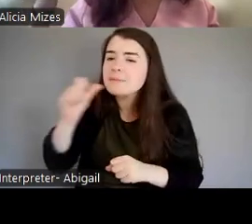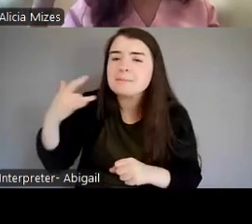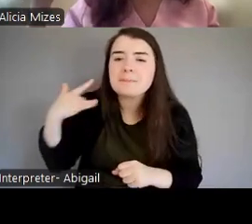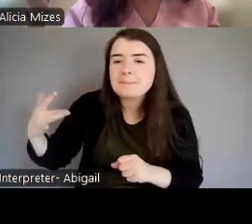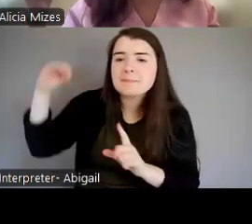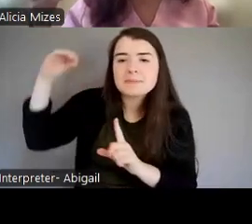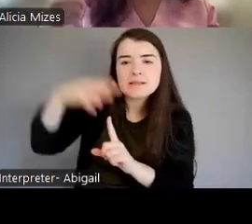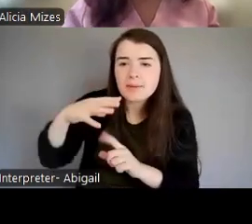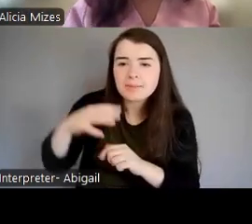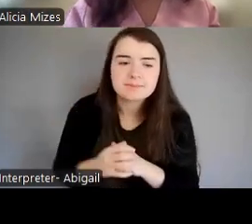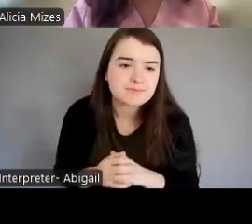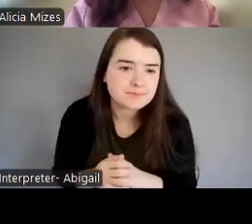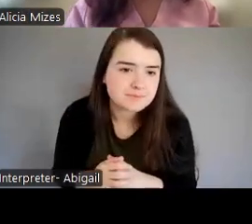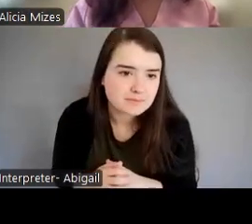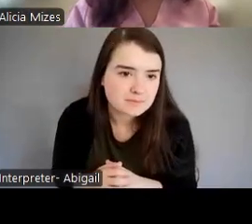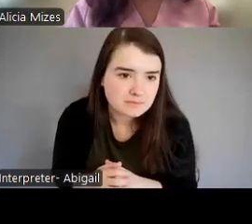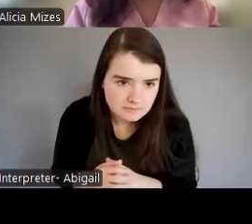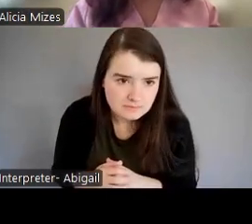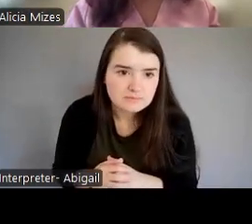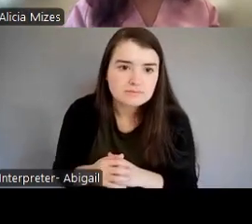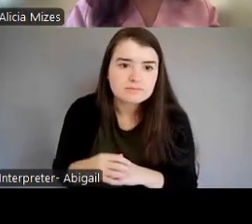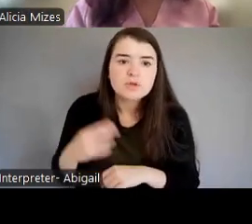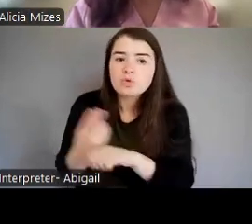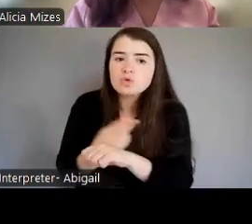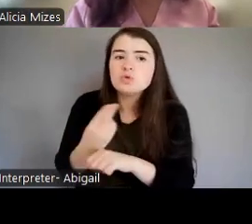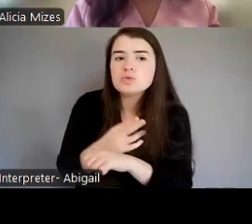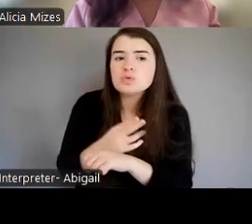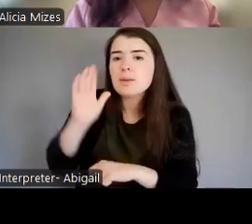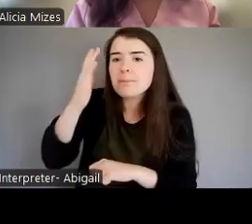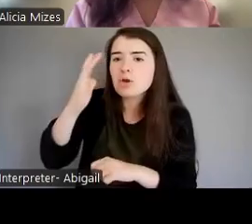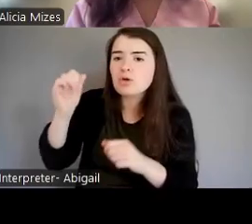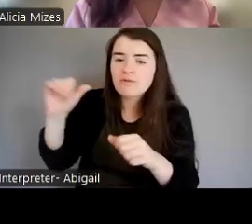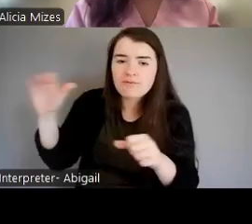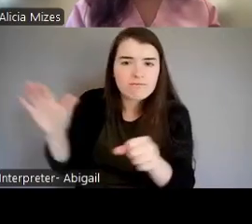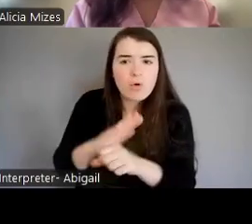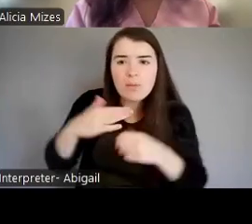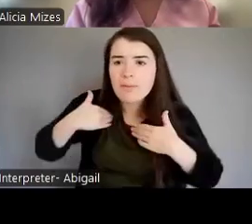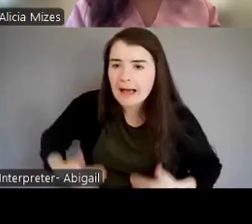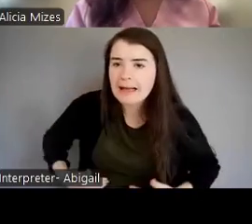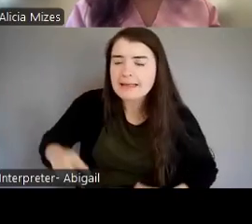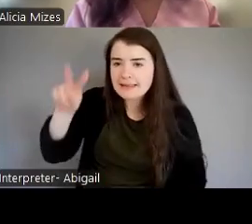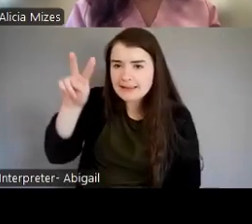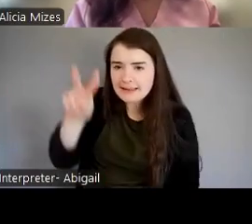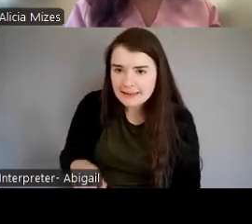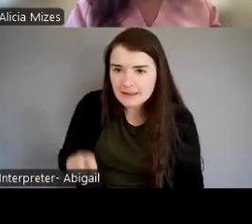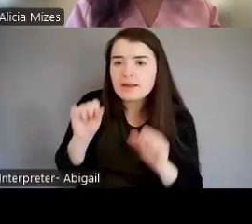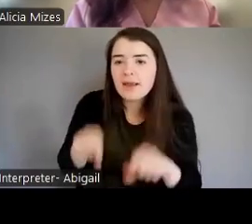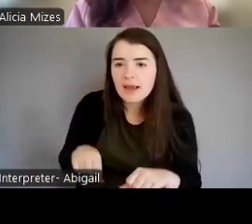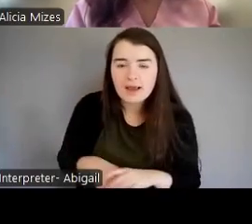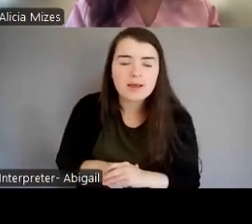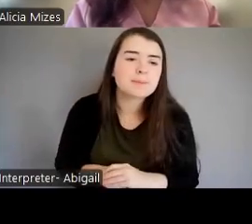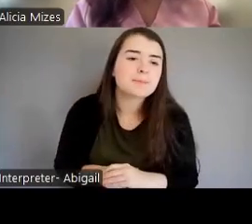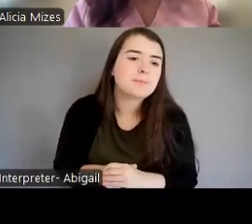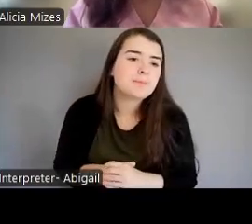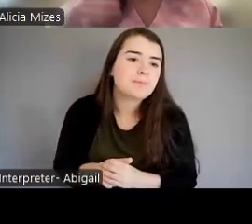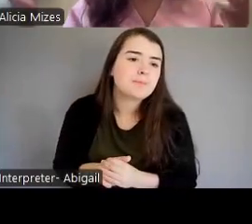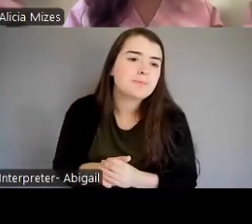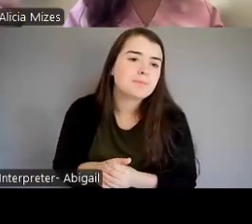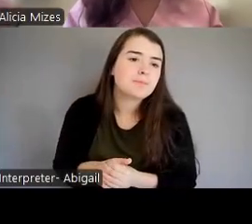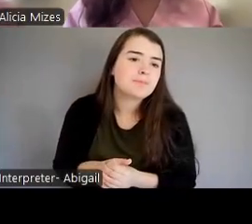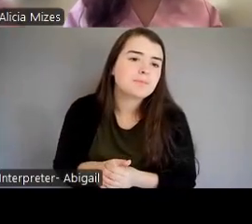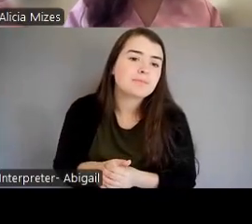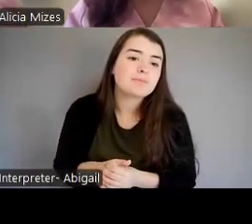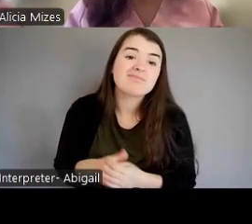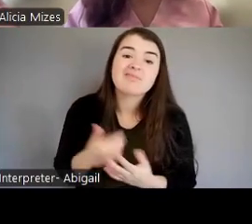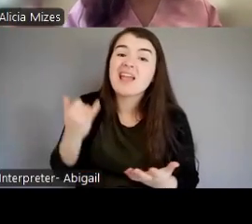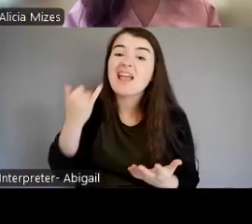full-length mirror also to make sure you're checking areas that you wouldn't normally see. I think it's a good idea to just mention to if you have a